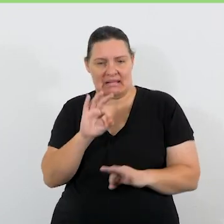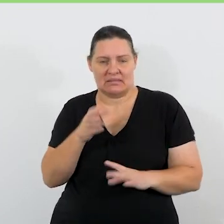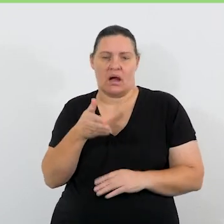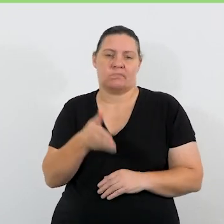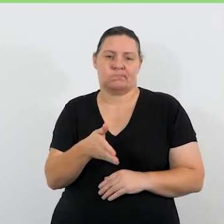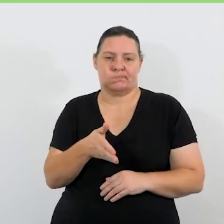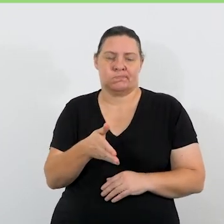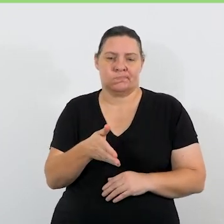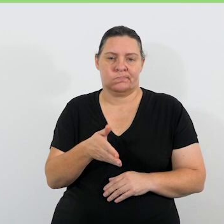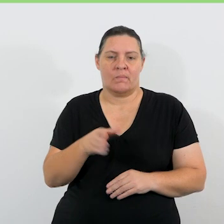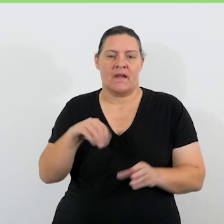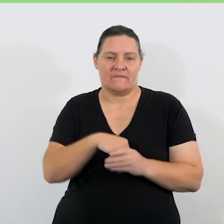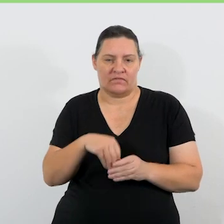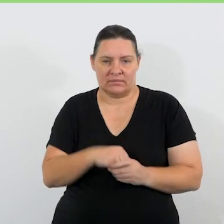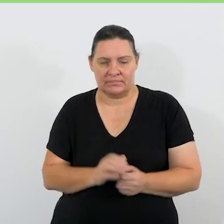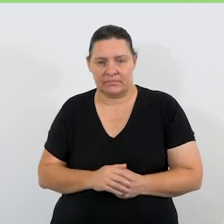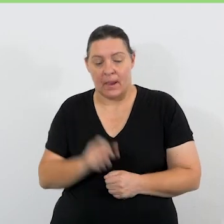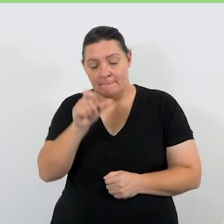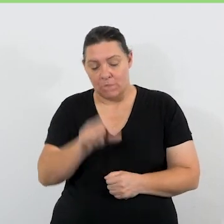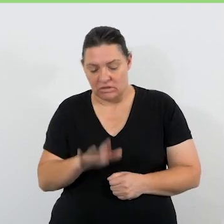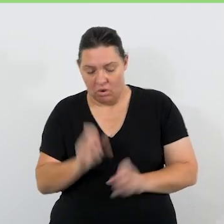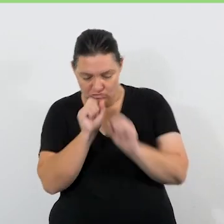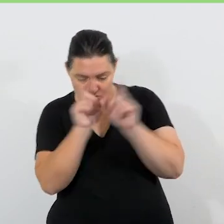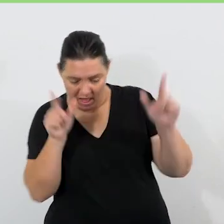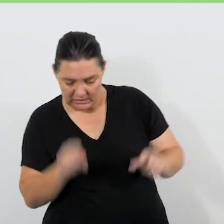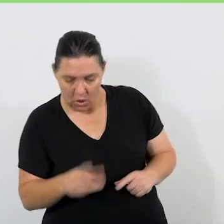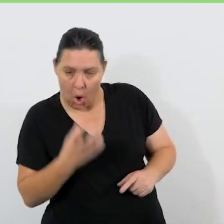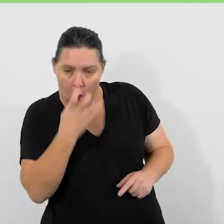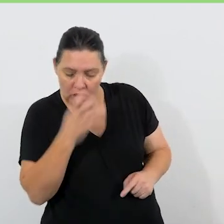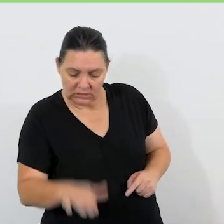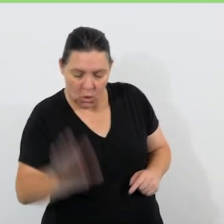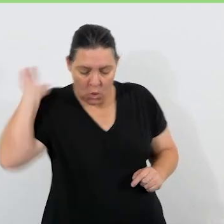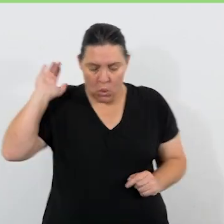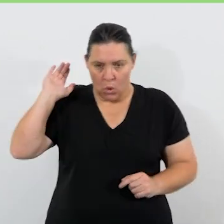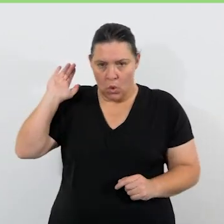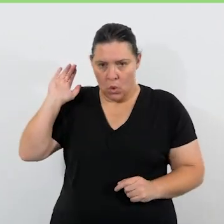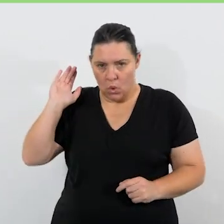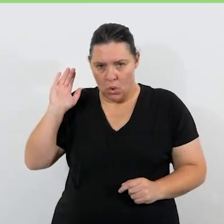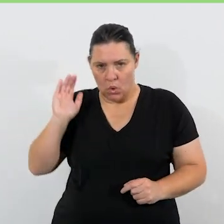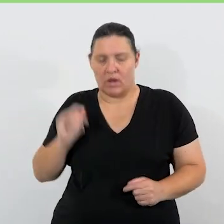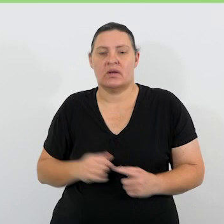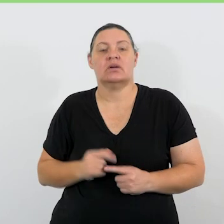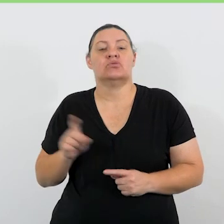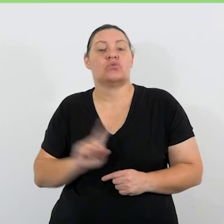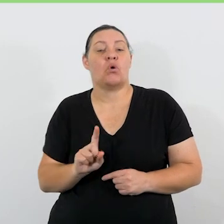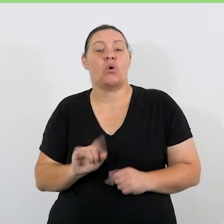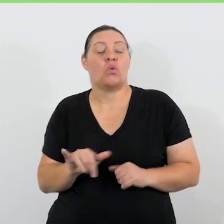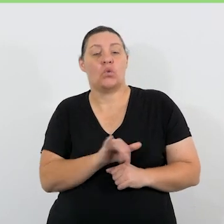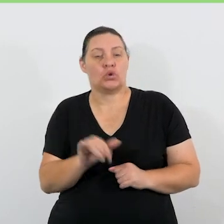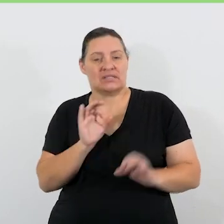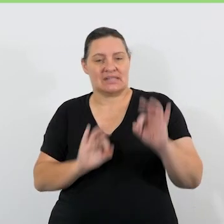that are at play in this scenario. So this person realizes that the stove is hot and they move their hand away. So